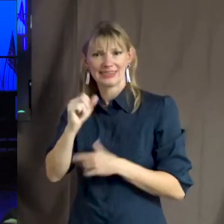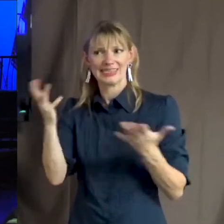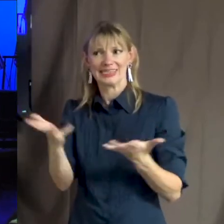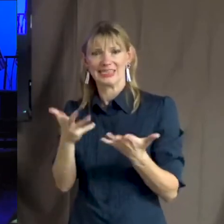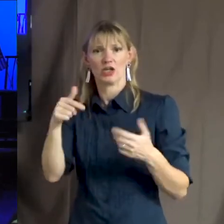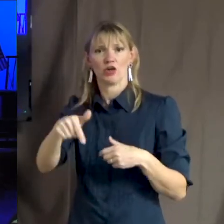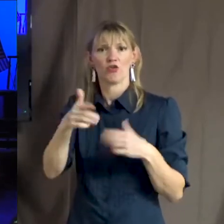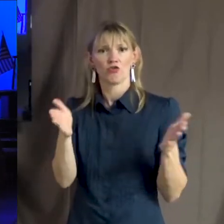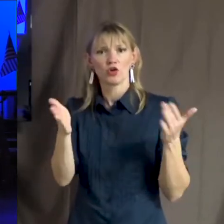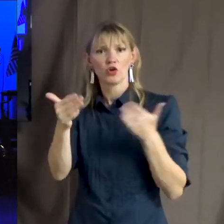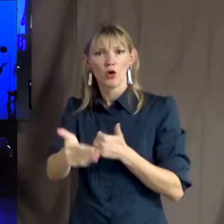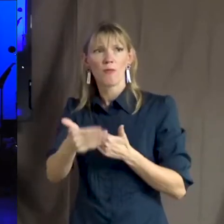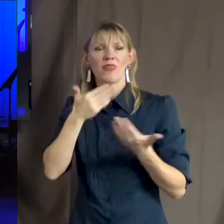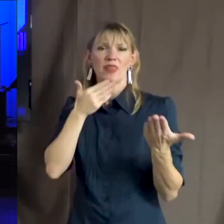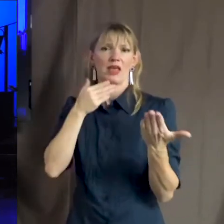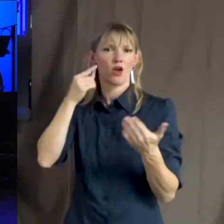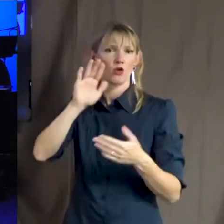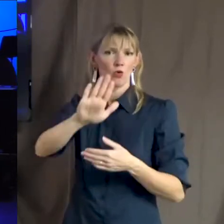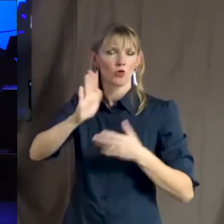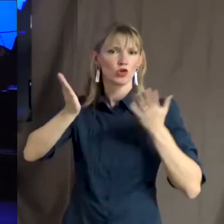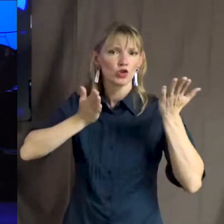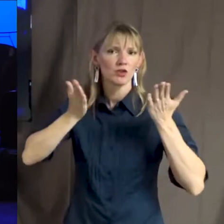service to our country.